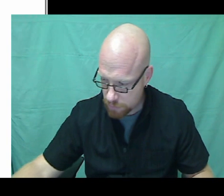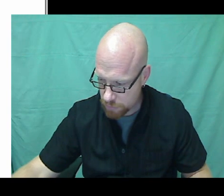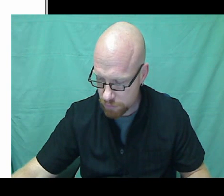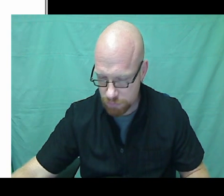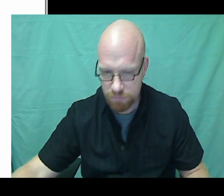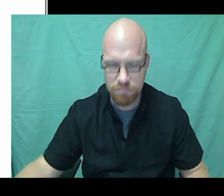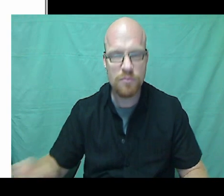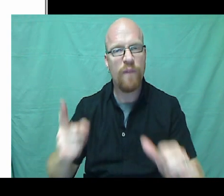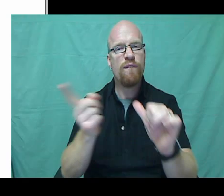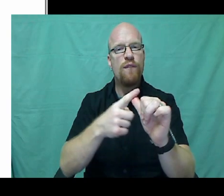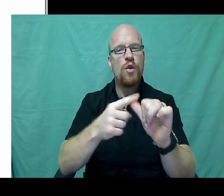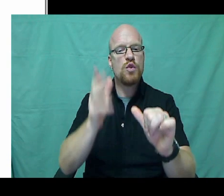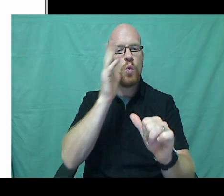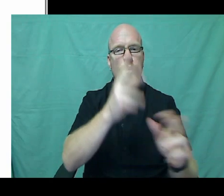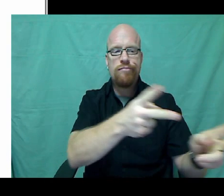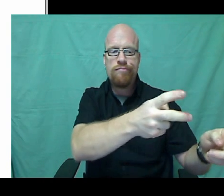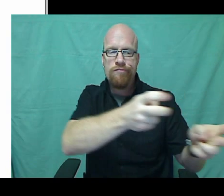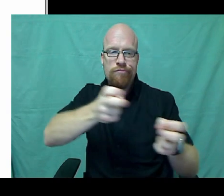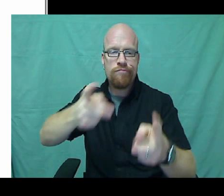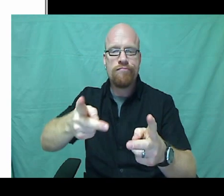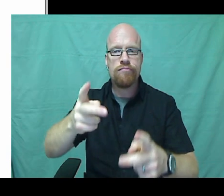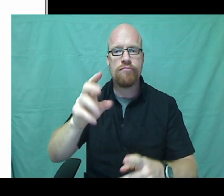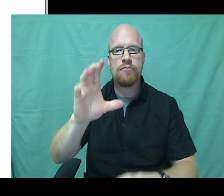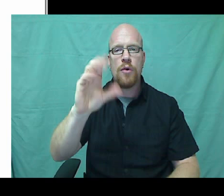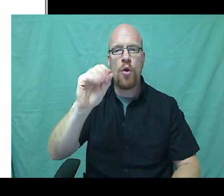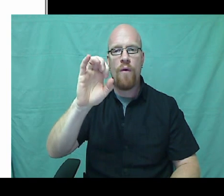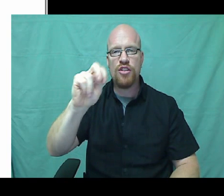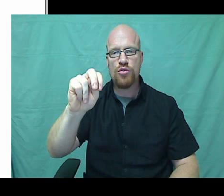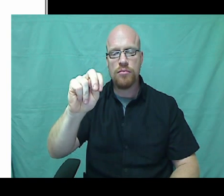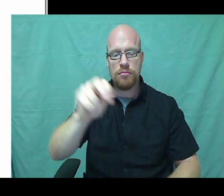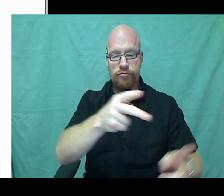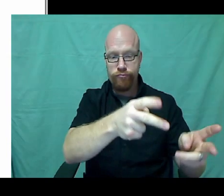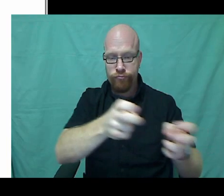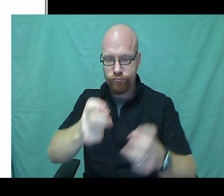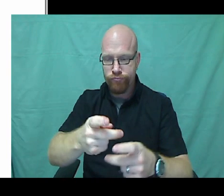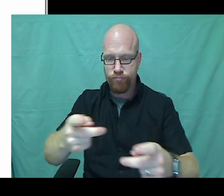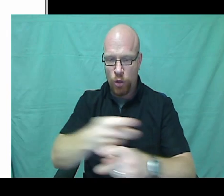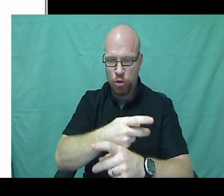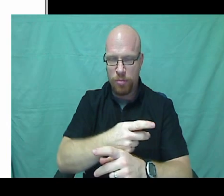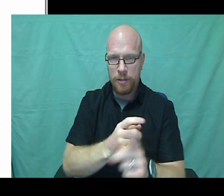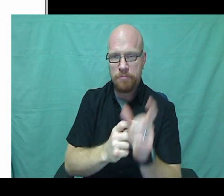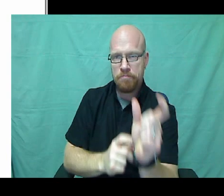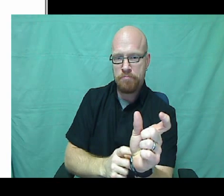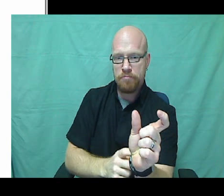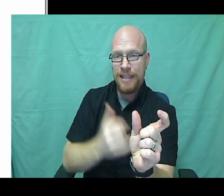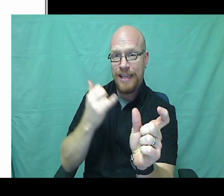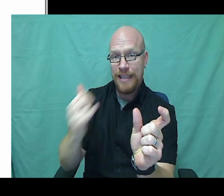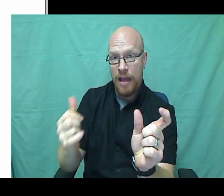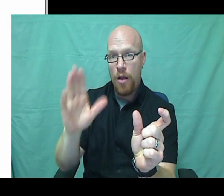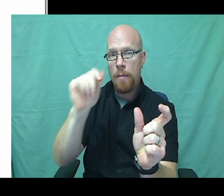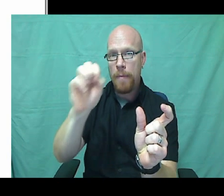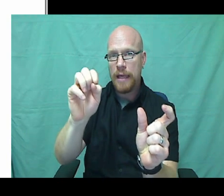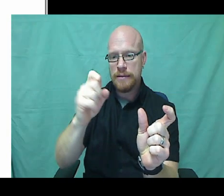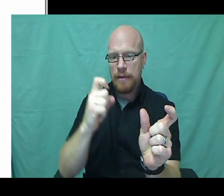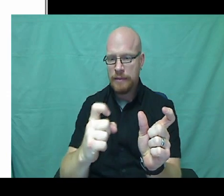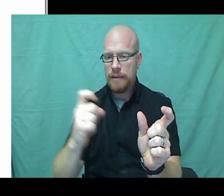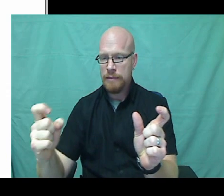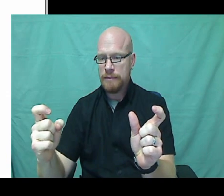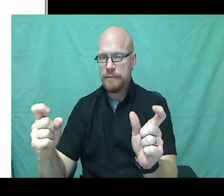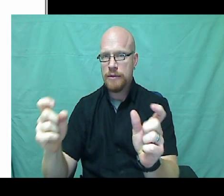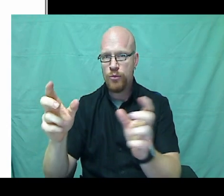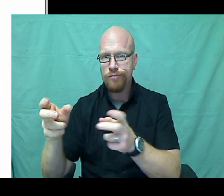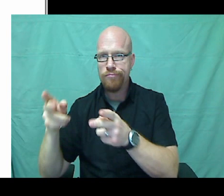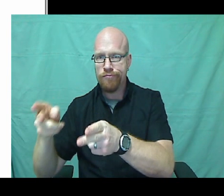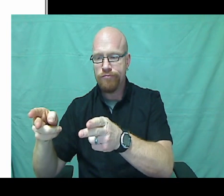I'm going to stop here. First, we're going to pull out the coefficients. 2 times 3. Now we're going to look at our variable terms,